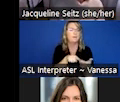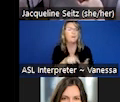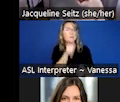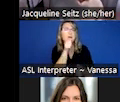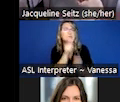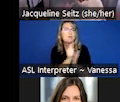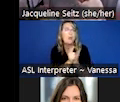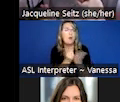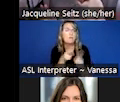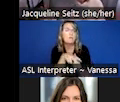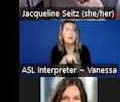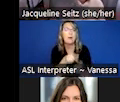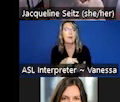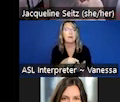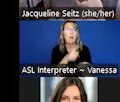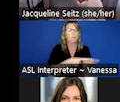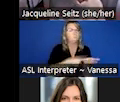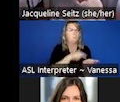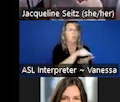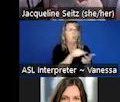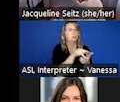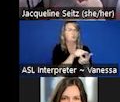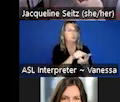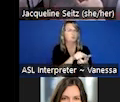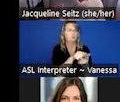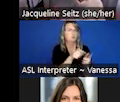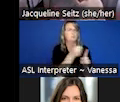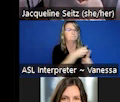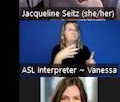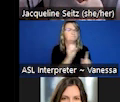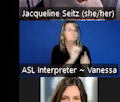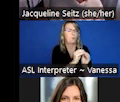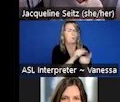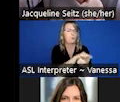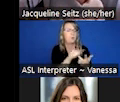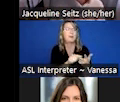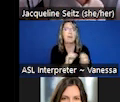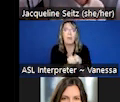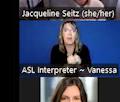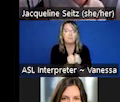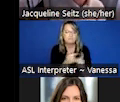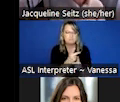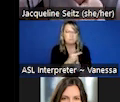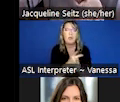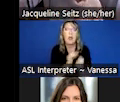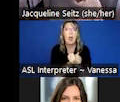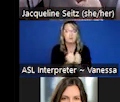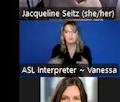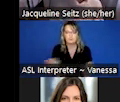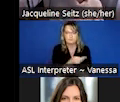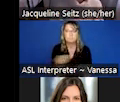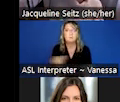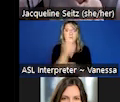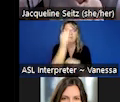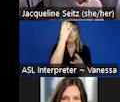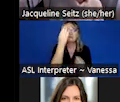apply. I'll cover both of those in a little bit more detail in a second. And then trying to map out how is information going to be shared and how is the 988